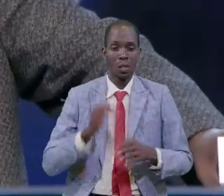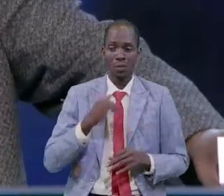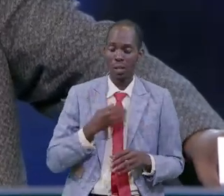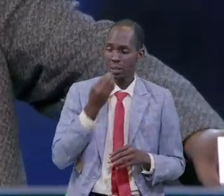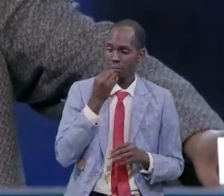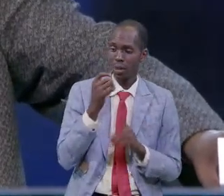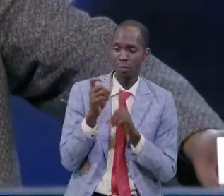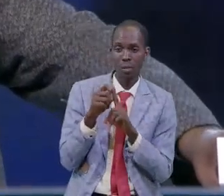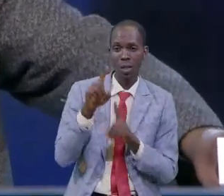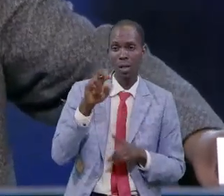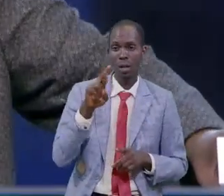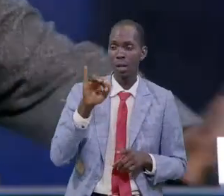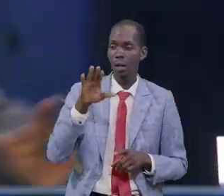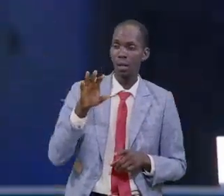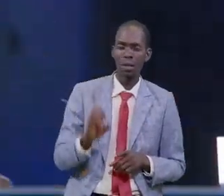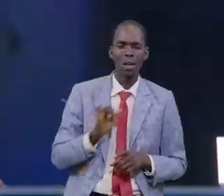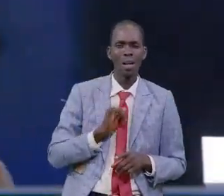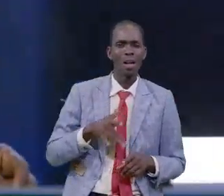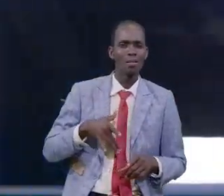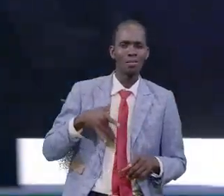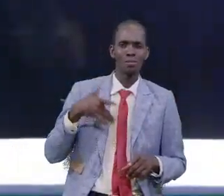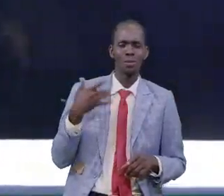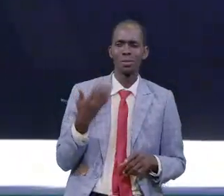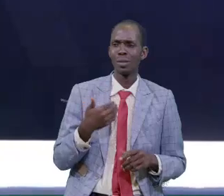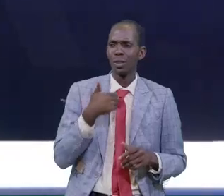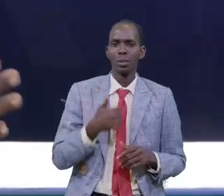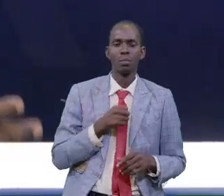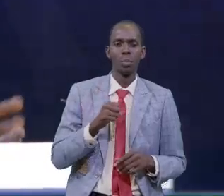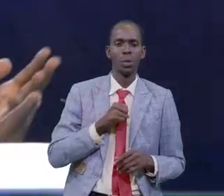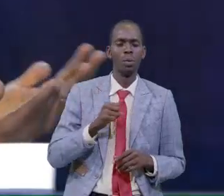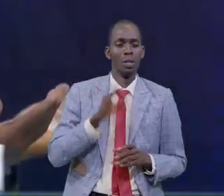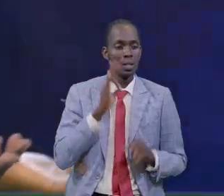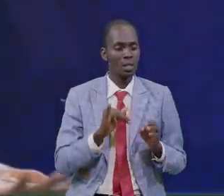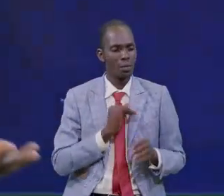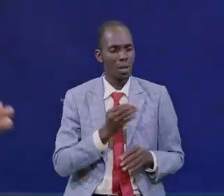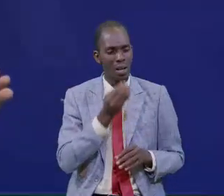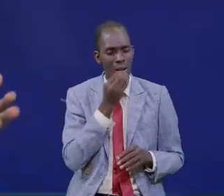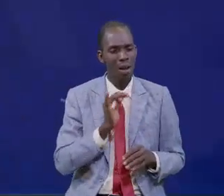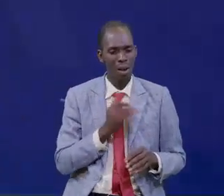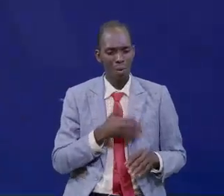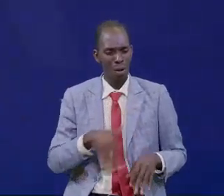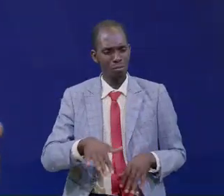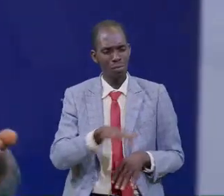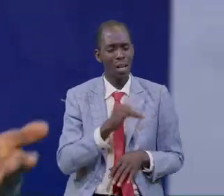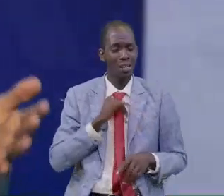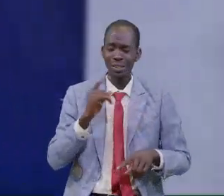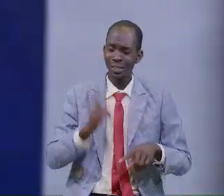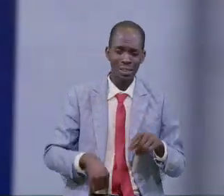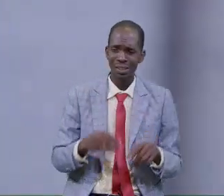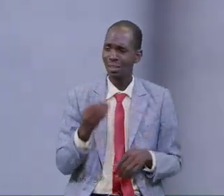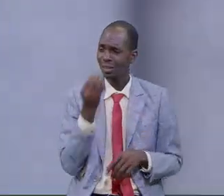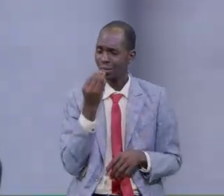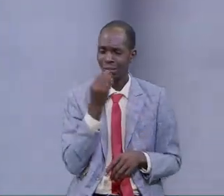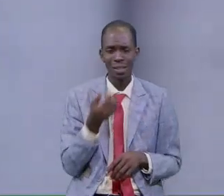become, so constipated. If I eat a local, I can't eat anything. In fact,